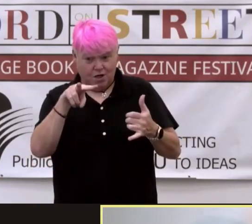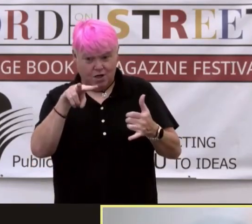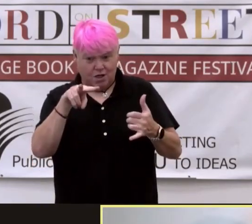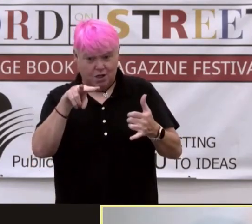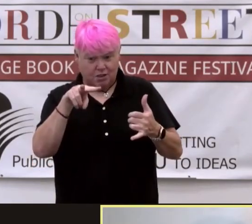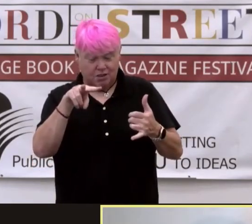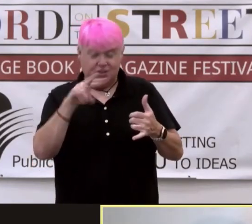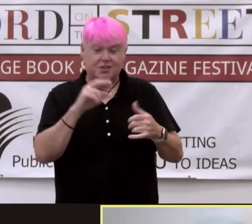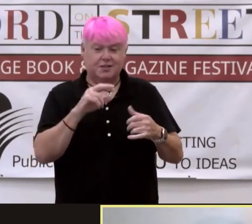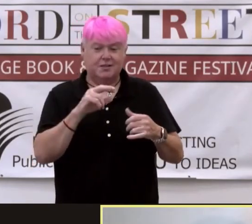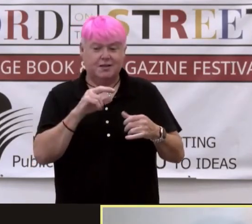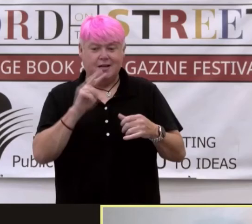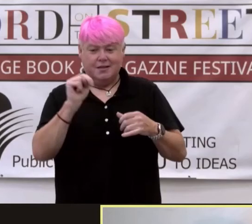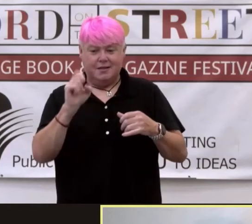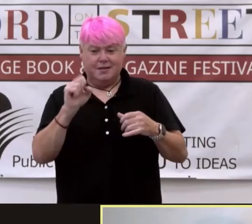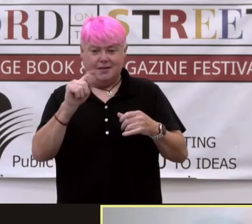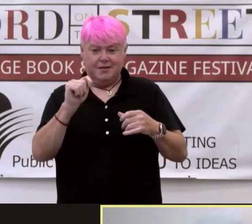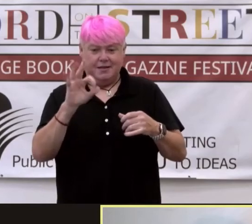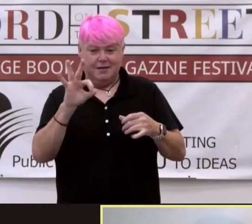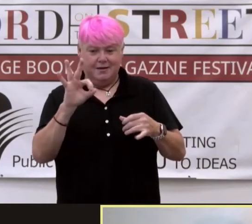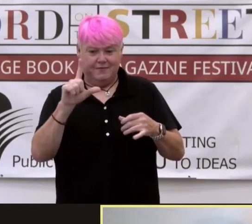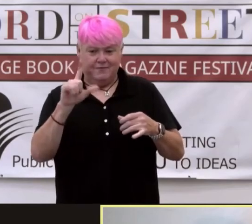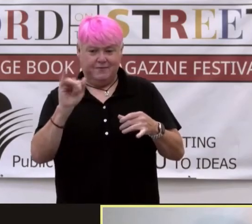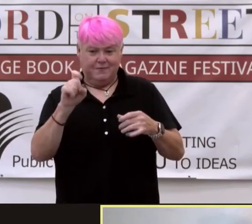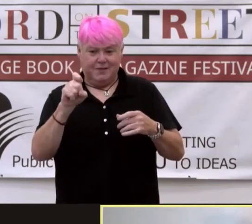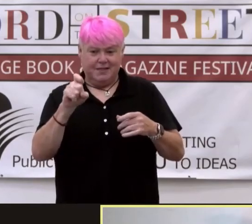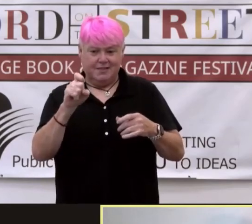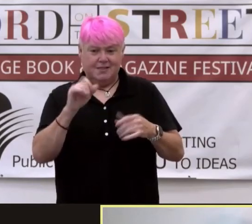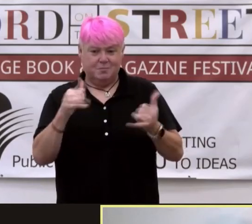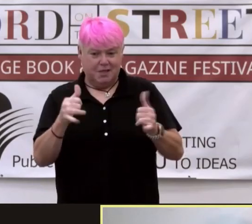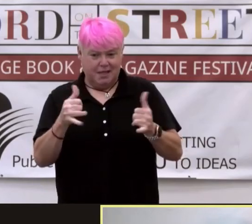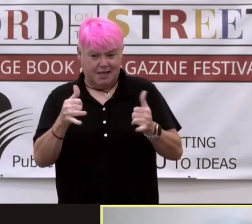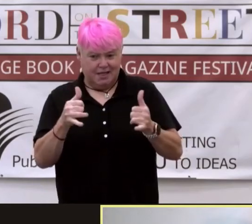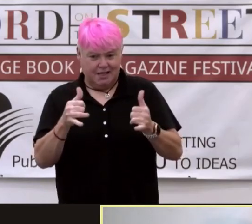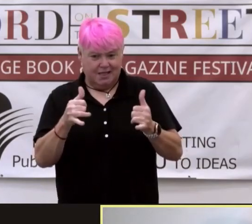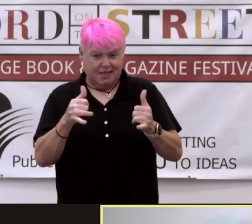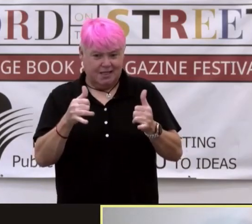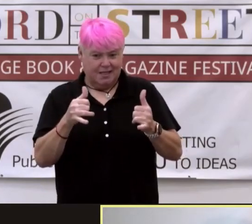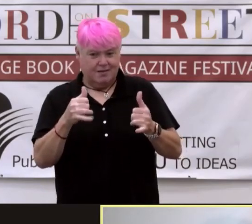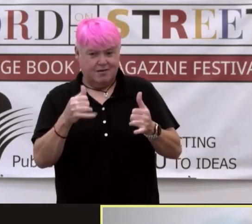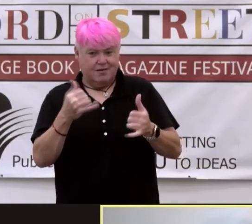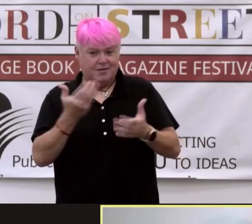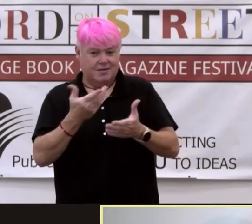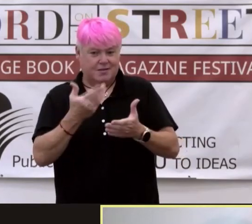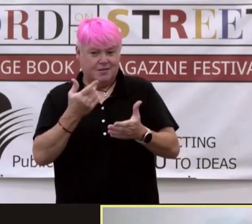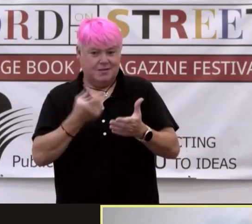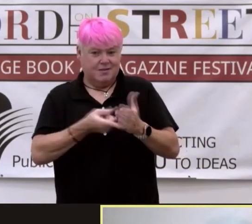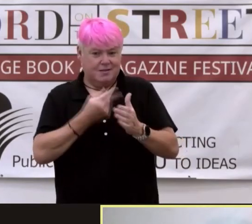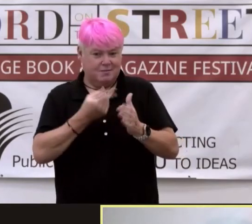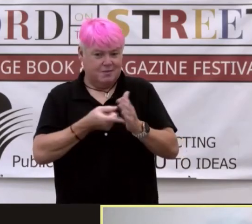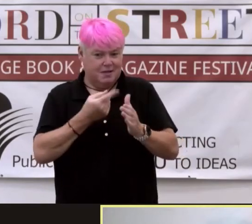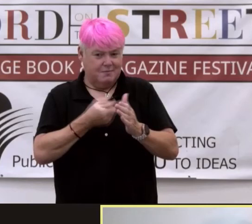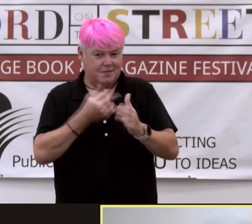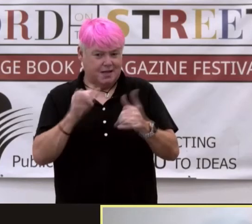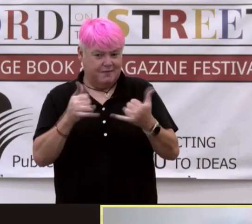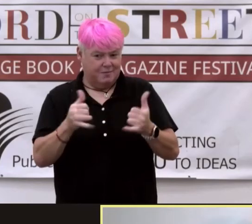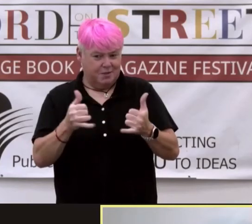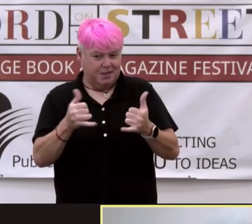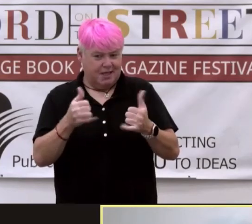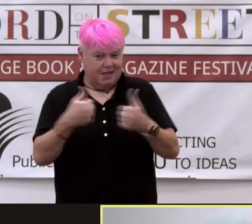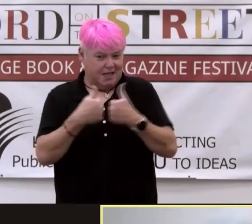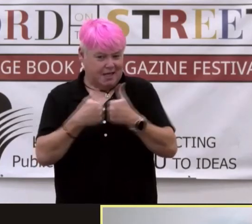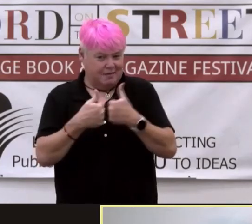picture. So it's like I've got to be working while Netflix is playing, or sometimes we'll be playing video games and I'll be like, I have to pause and look at this thing that I'm working